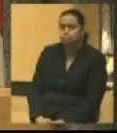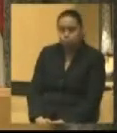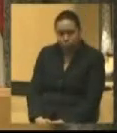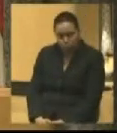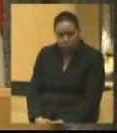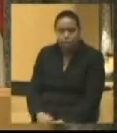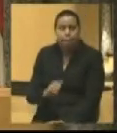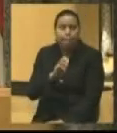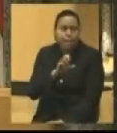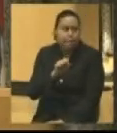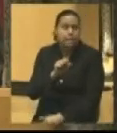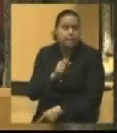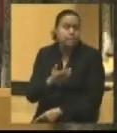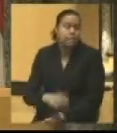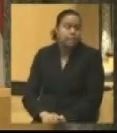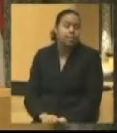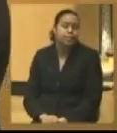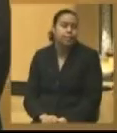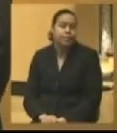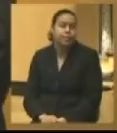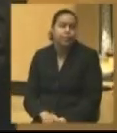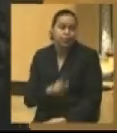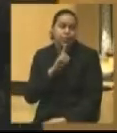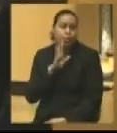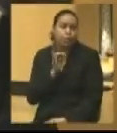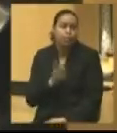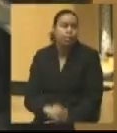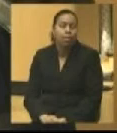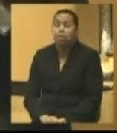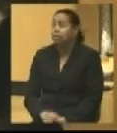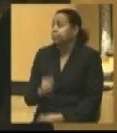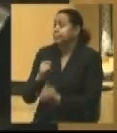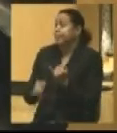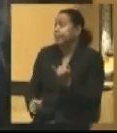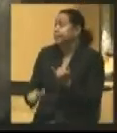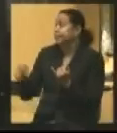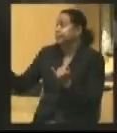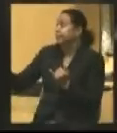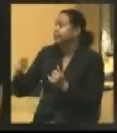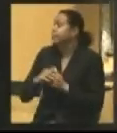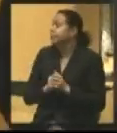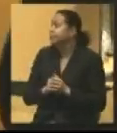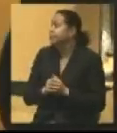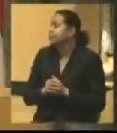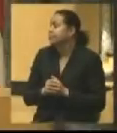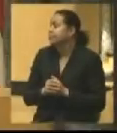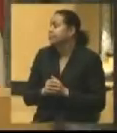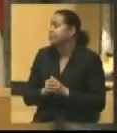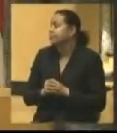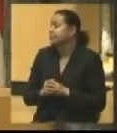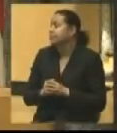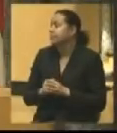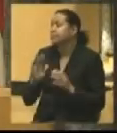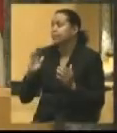I mean, it's a mess. It really would have been horrible. Last question, Jeff. Okay, one last question. Well, it seems to me